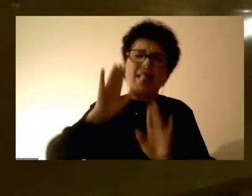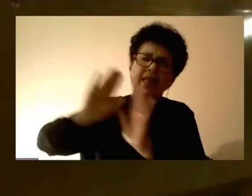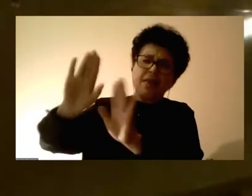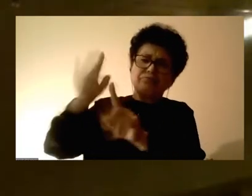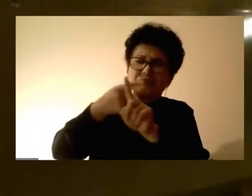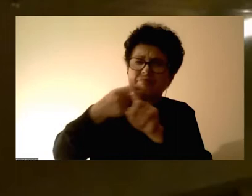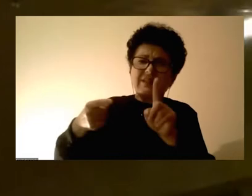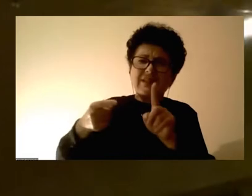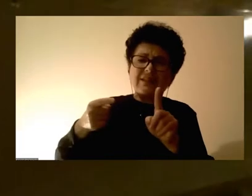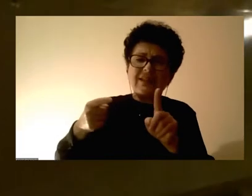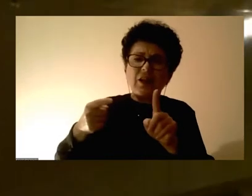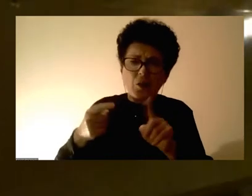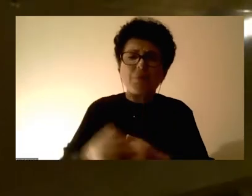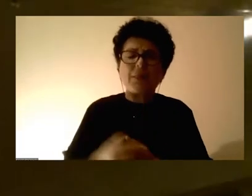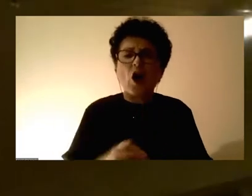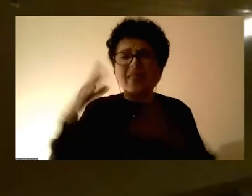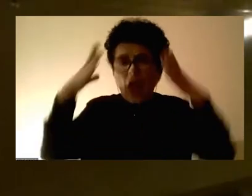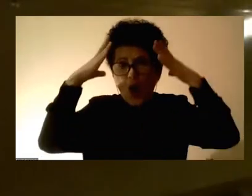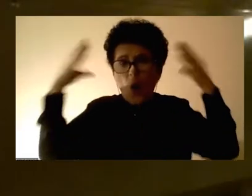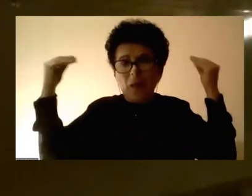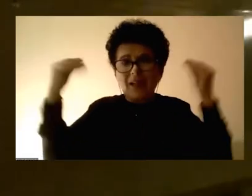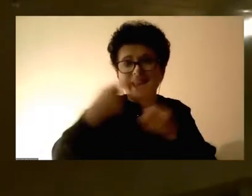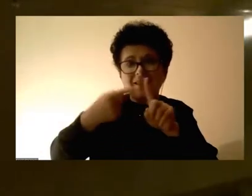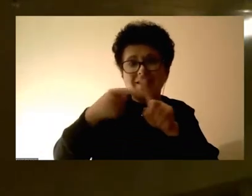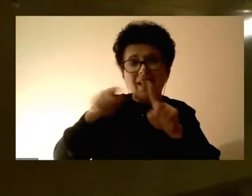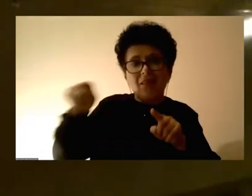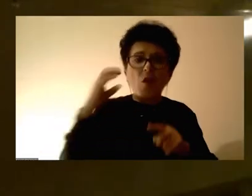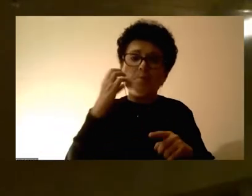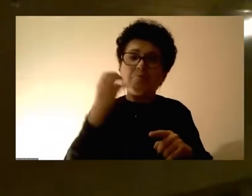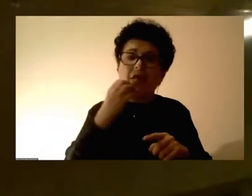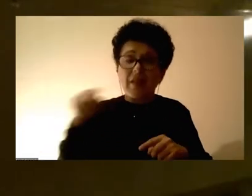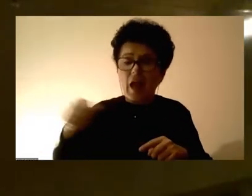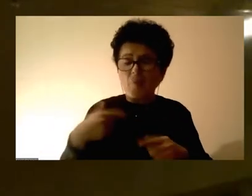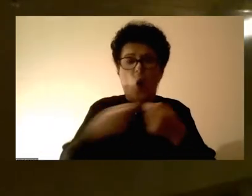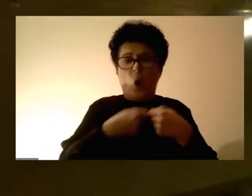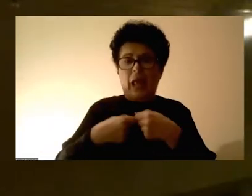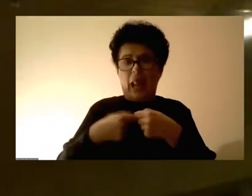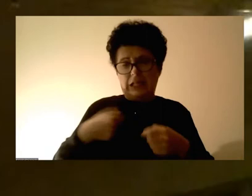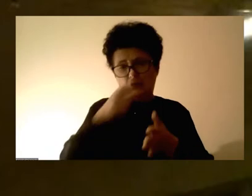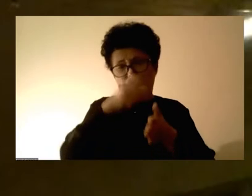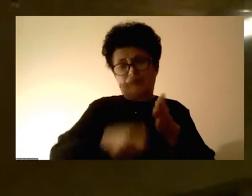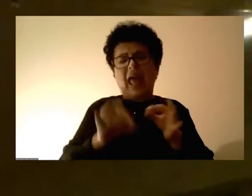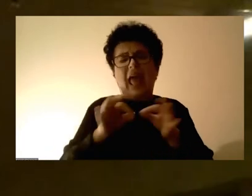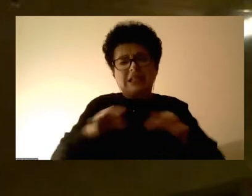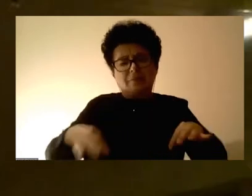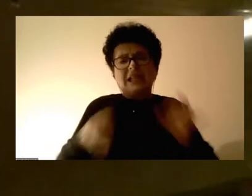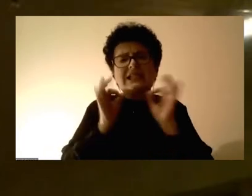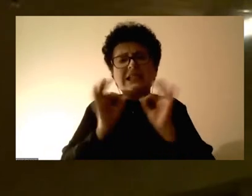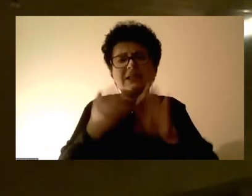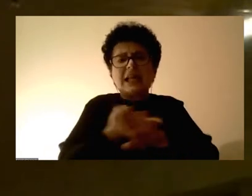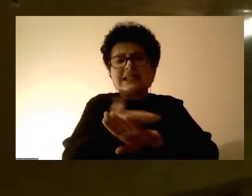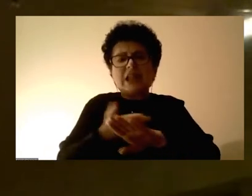Expertise center about sexual health, and we invest a lot of energy in